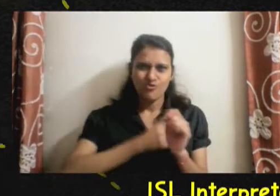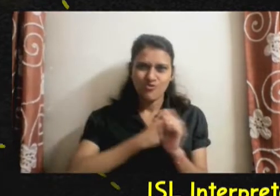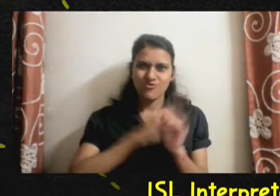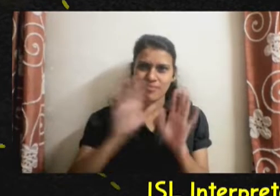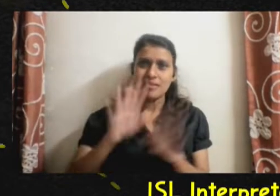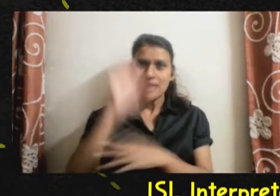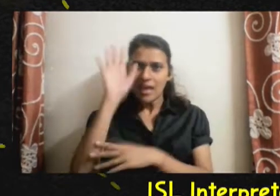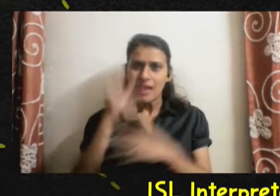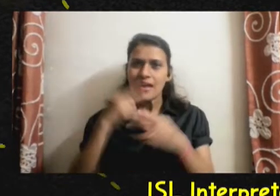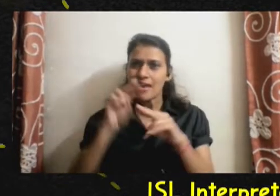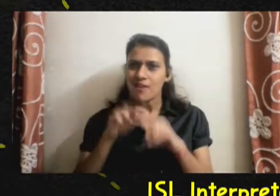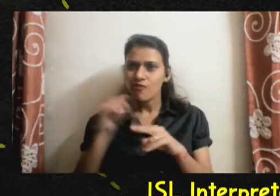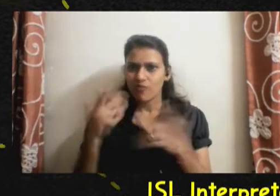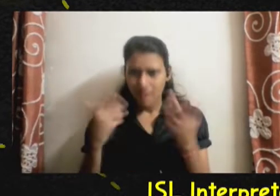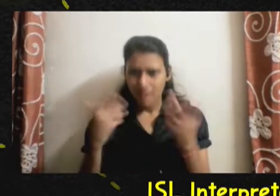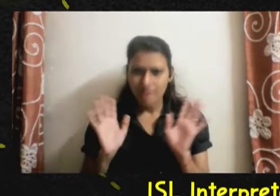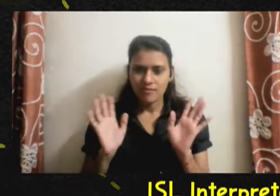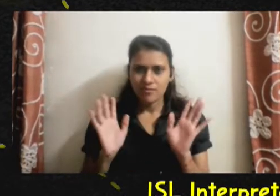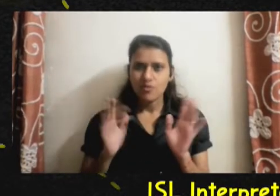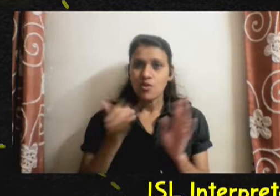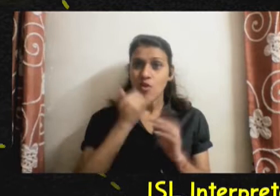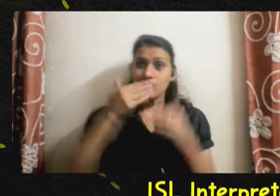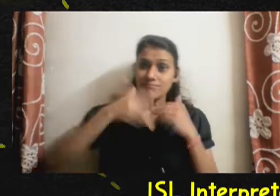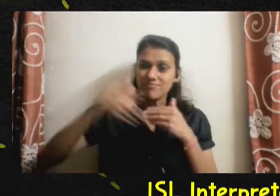raise your hand if you think we're kind of going on and on.